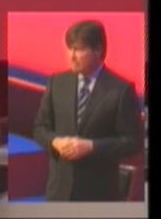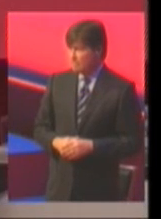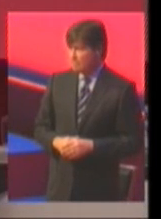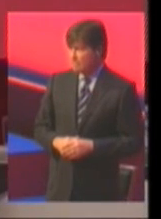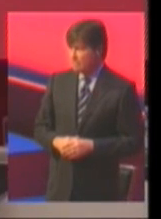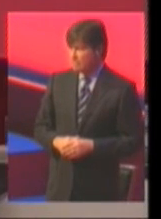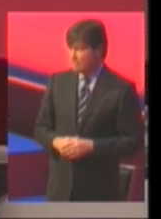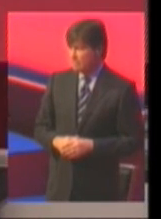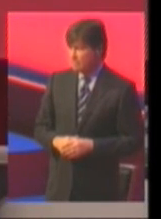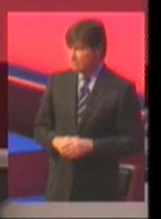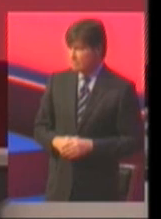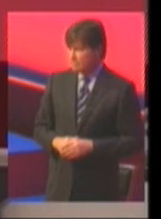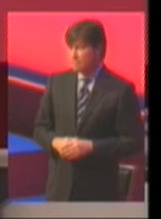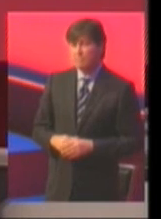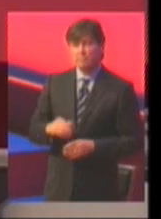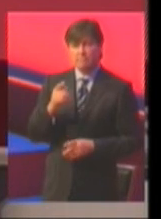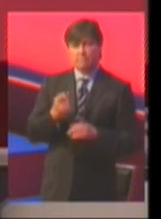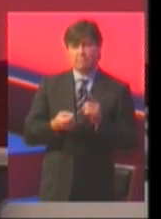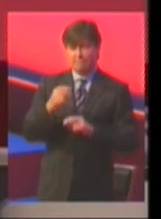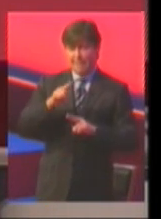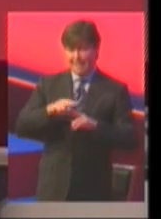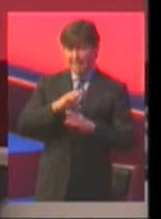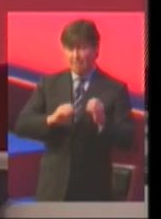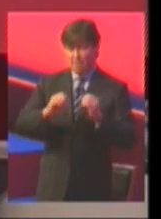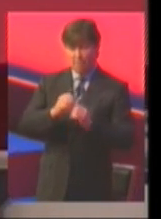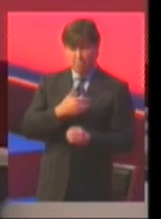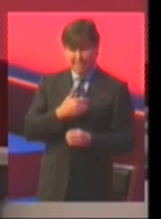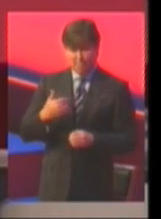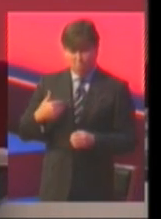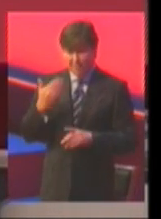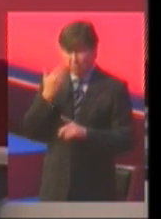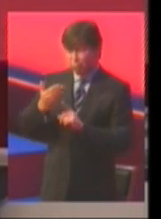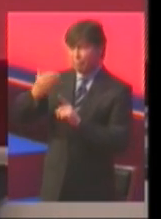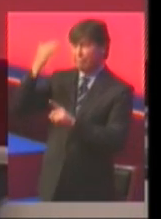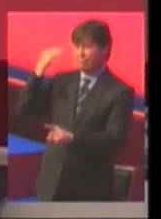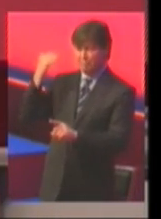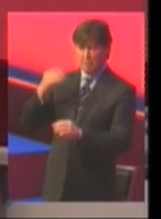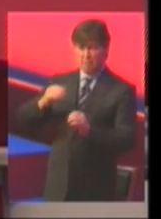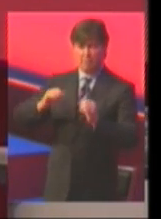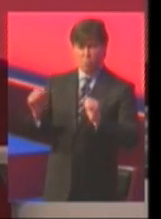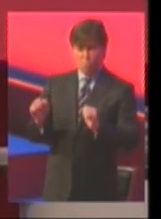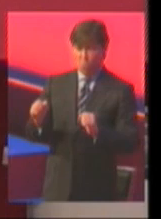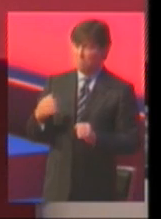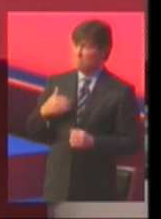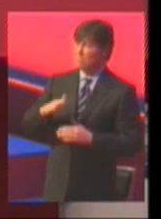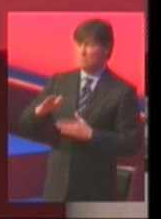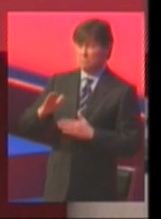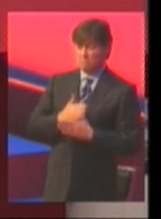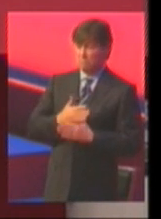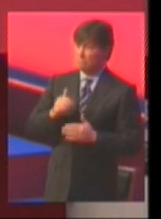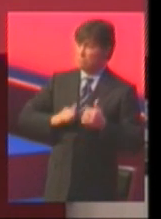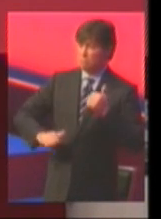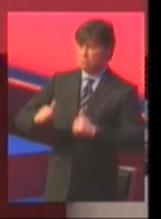Conference, it was on a cold February morning, some years back, that I had the greatest privilege to, for the first time in my